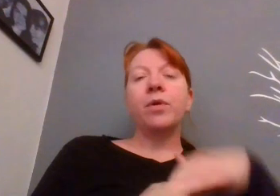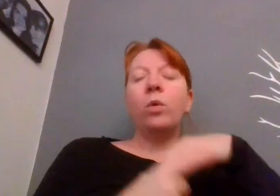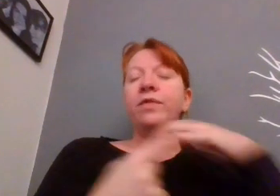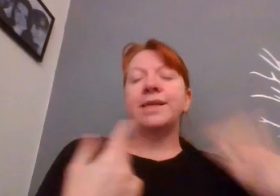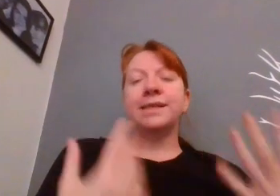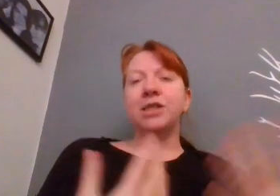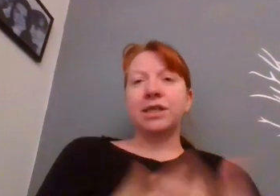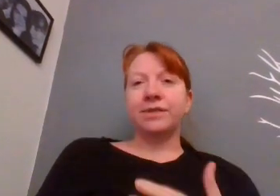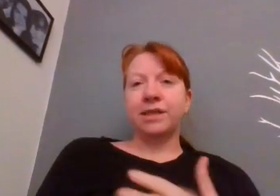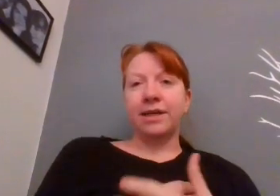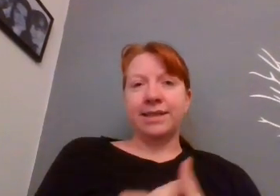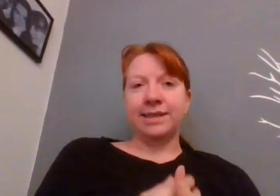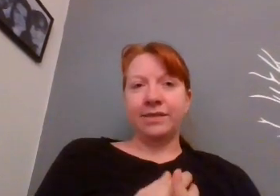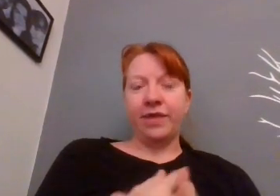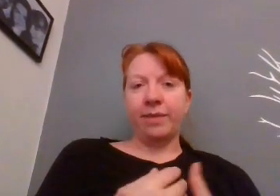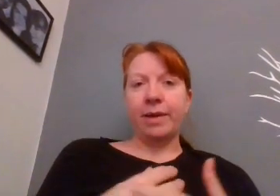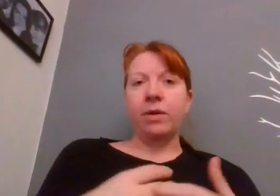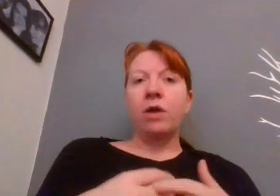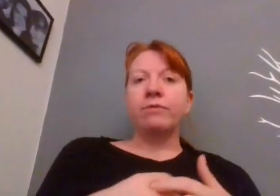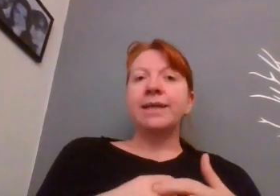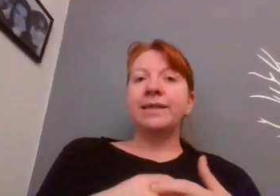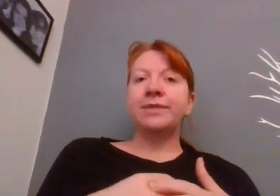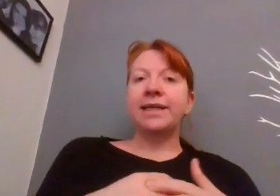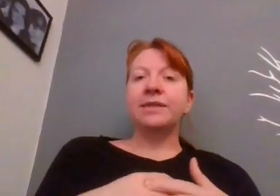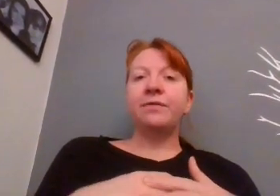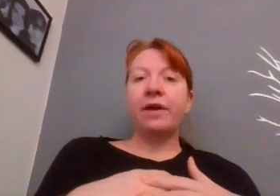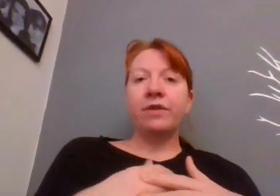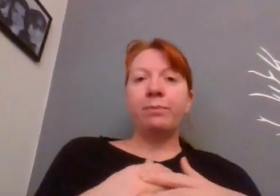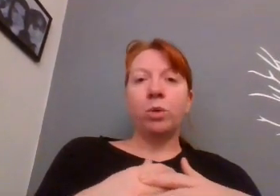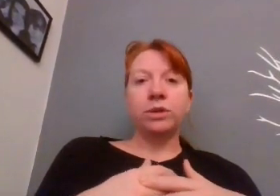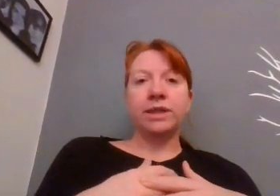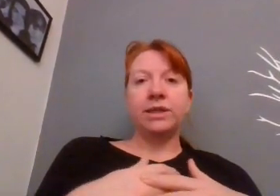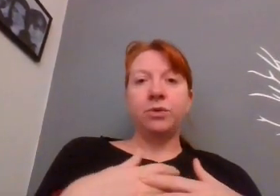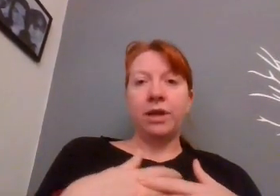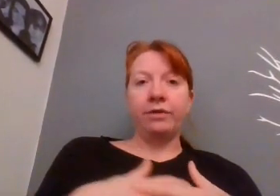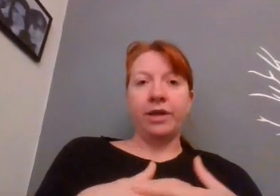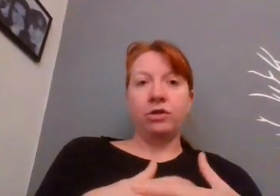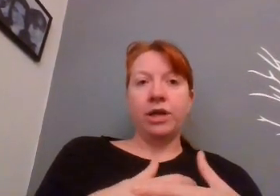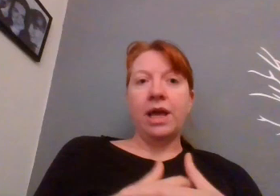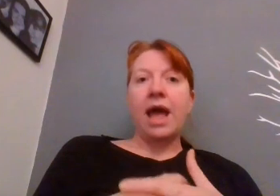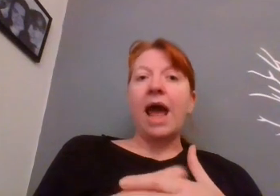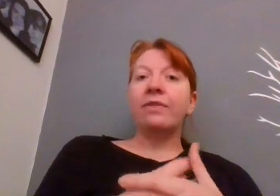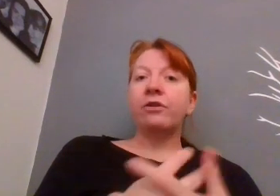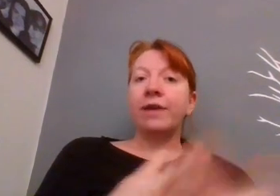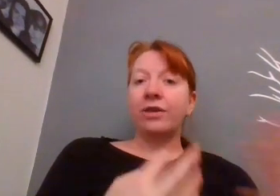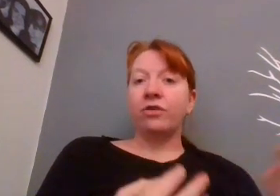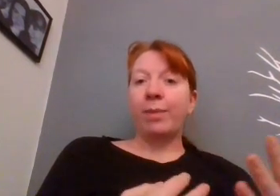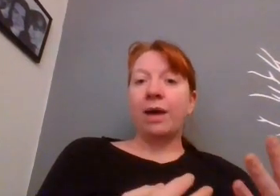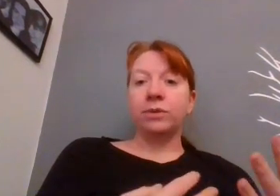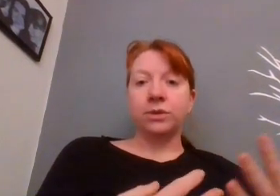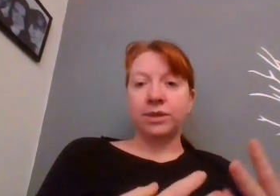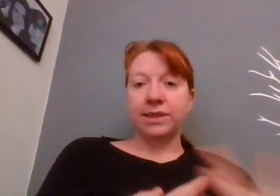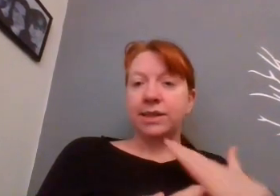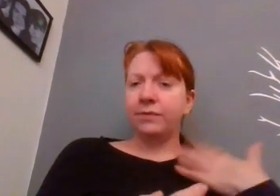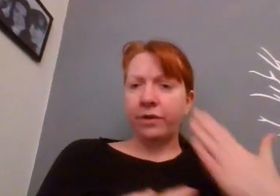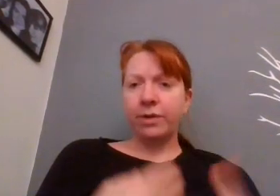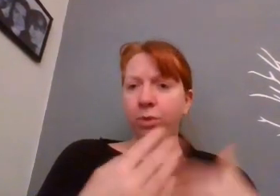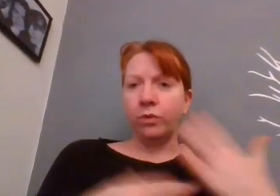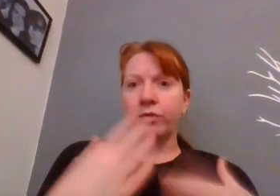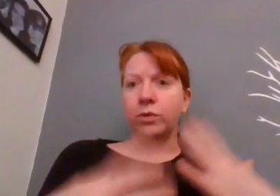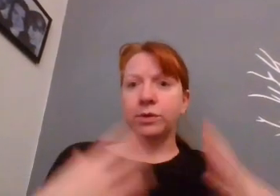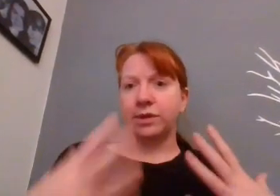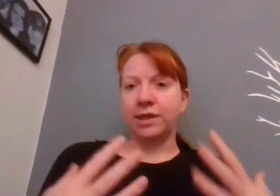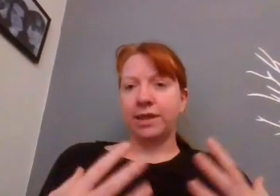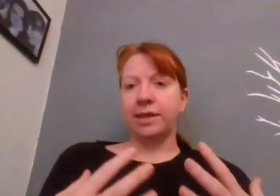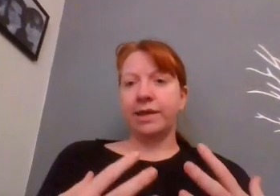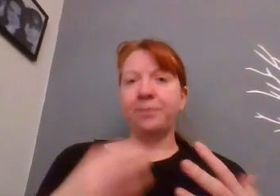So all of this isn't just for scientists to think about. Relativity is very important in nuclear energy and the creation of power sources. It's very